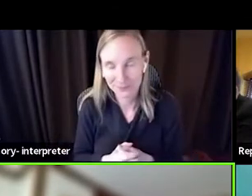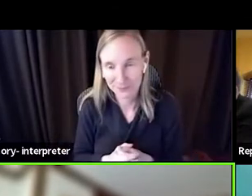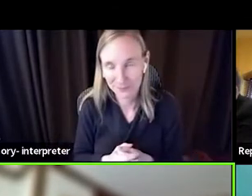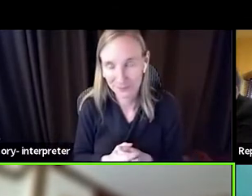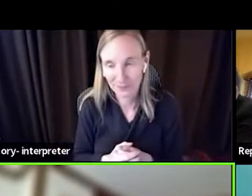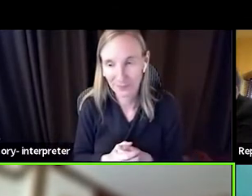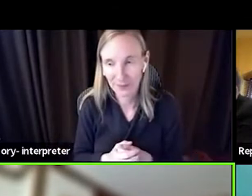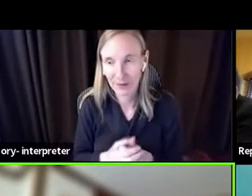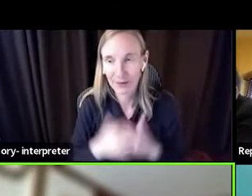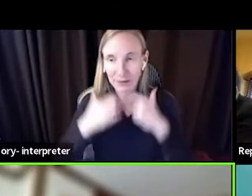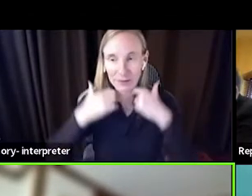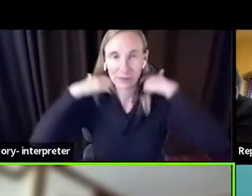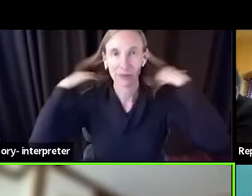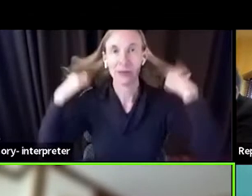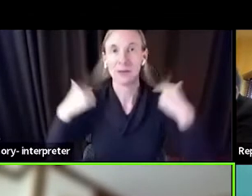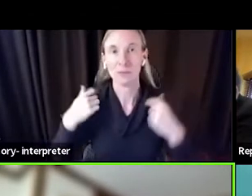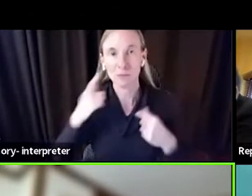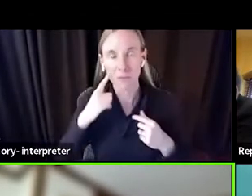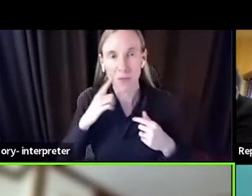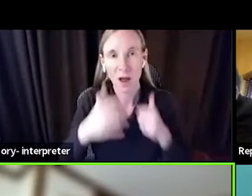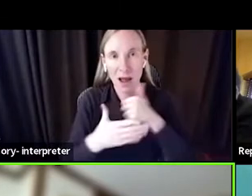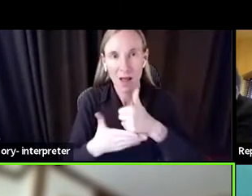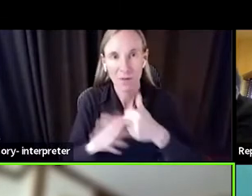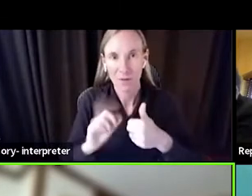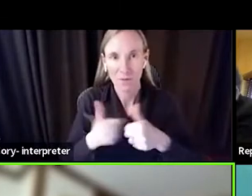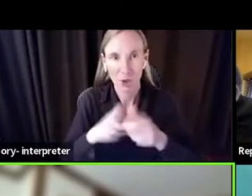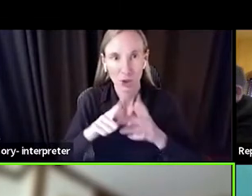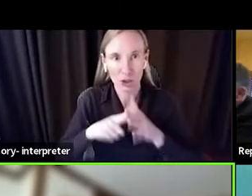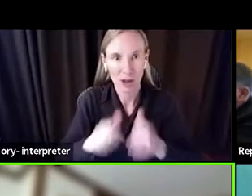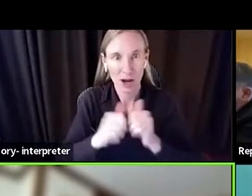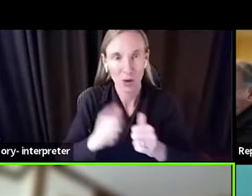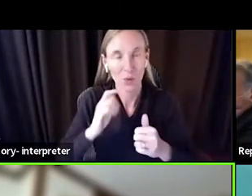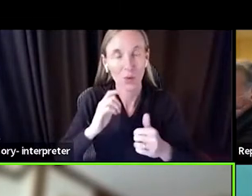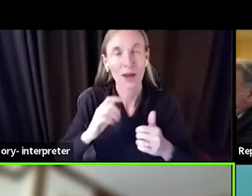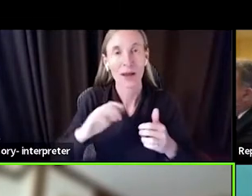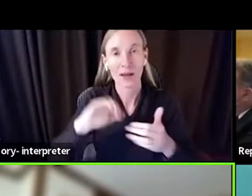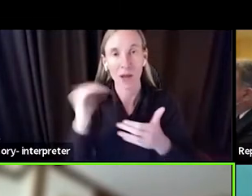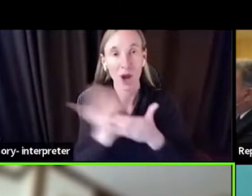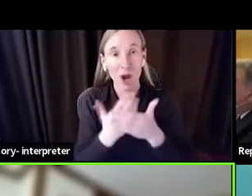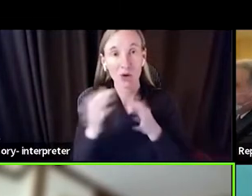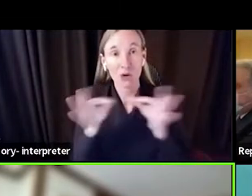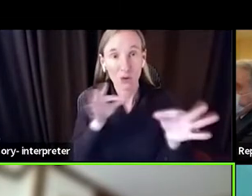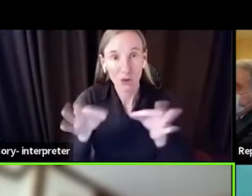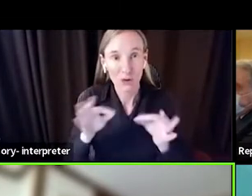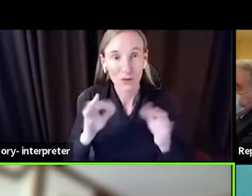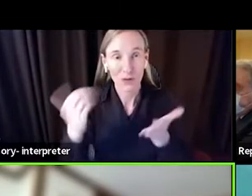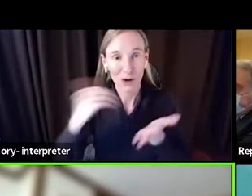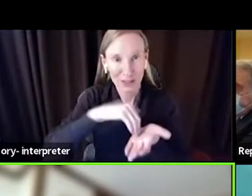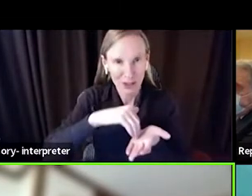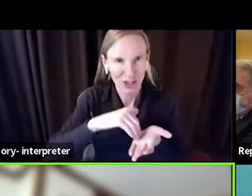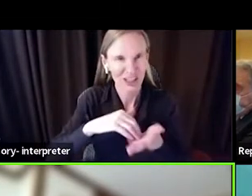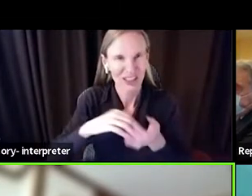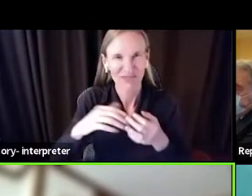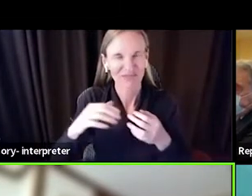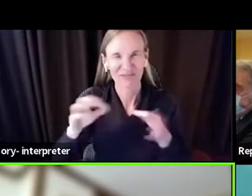helpful to first start with a refresher of what we're talking about when we talk about essential health benefits.